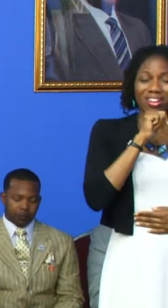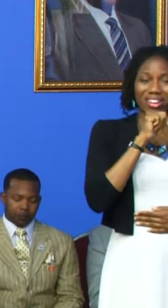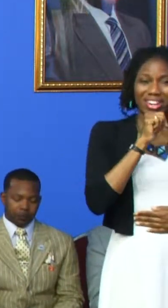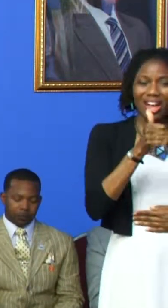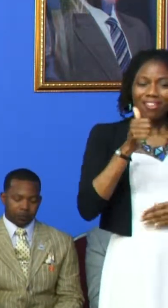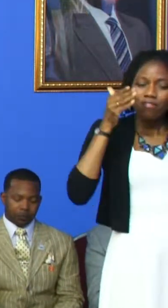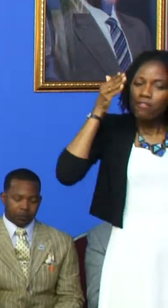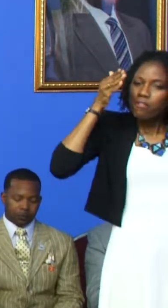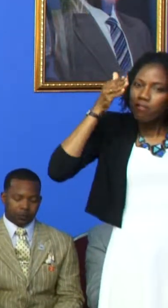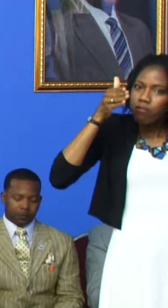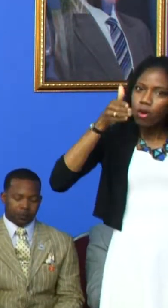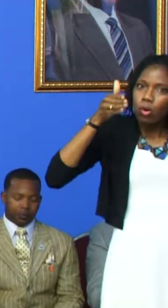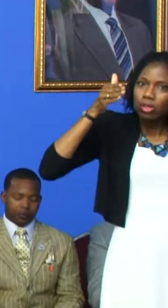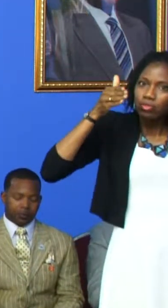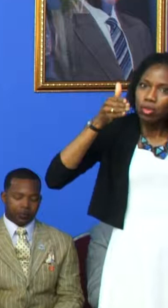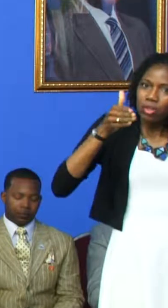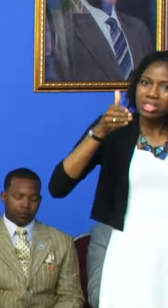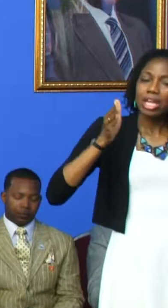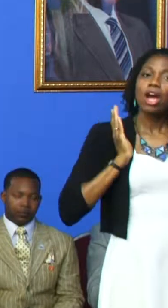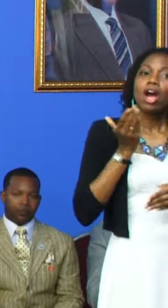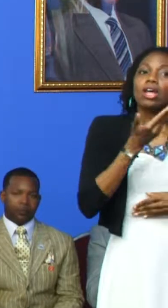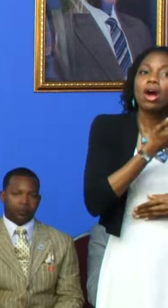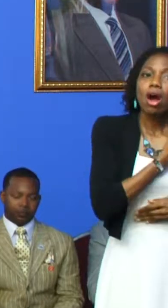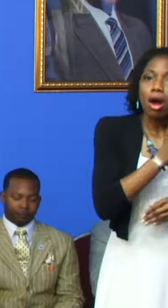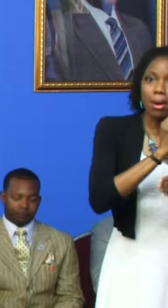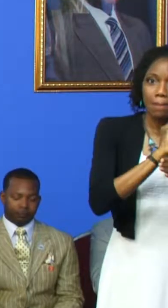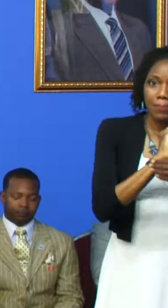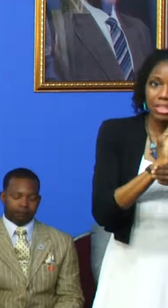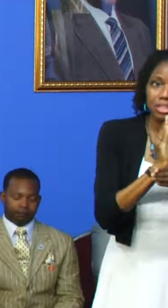to our business.